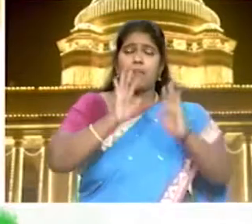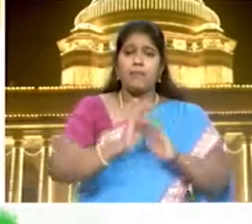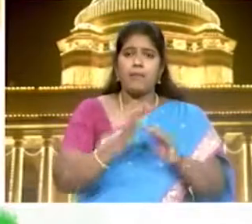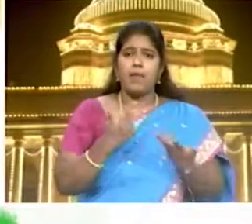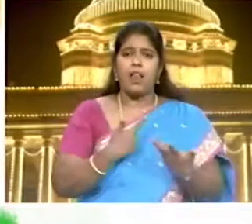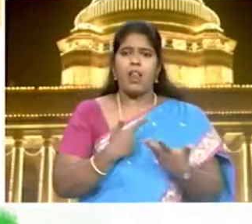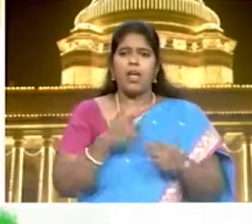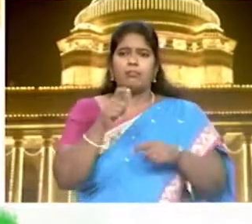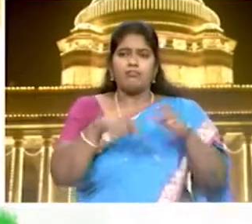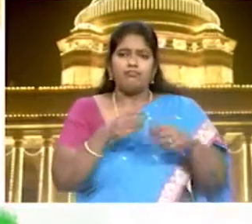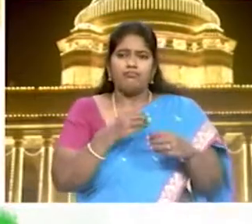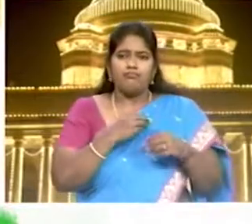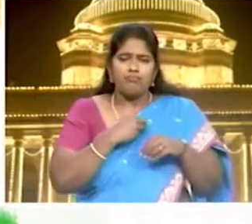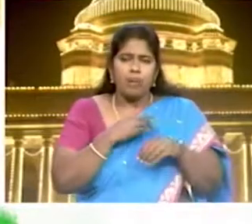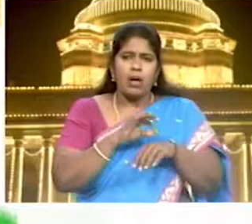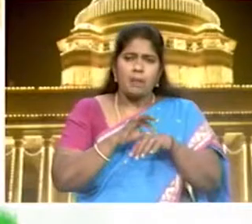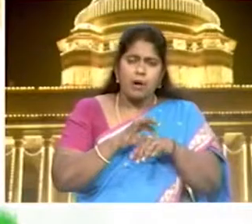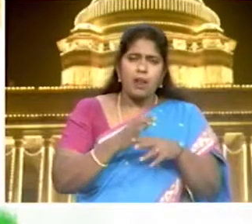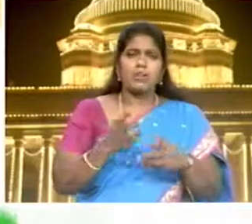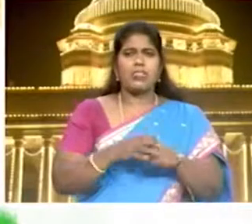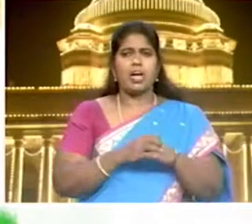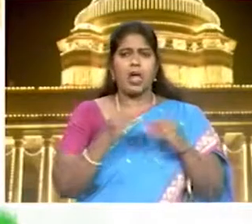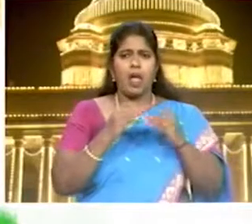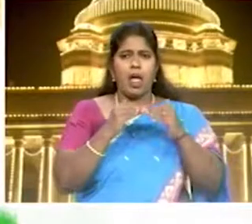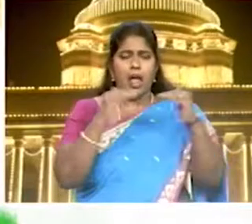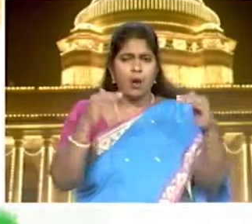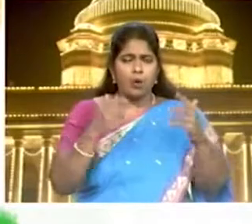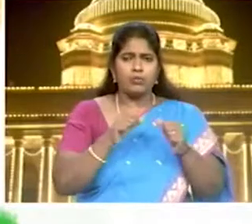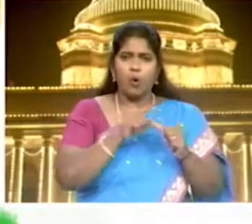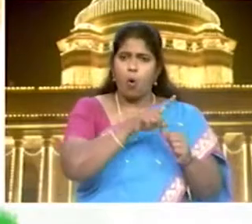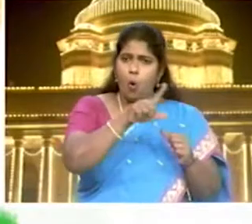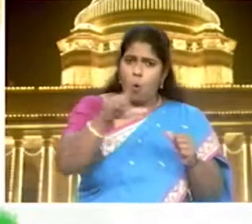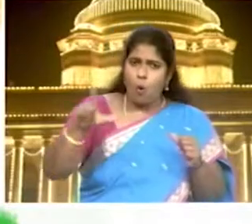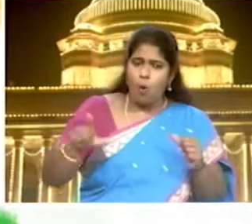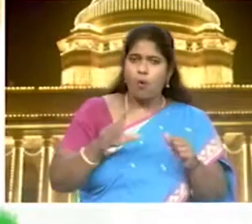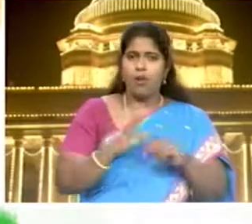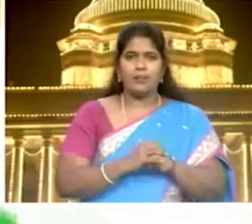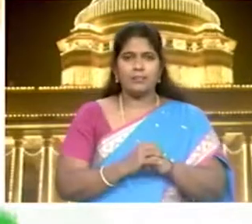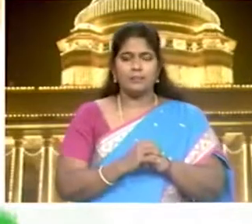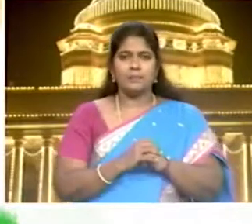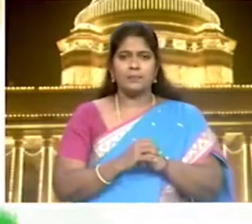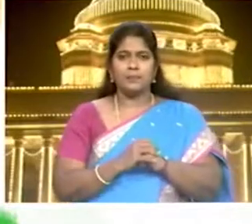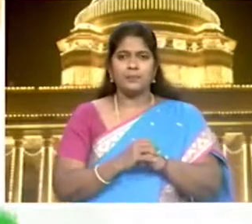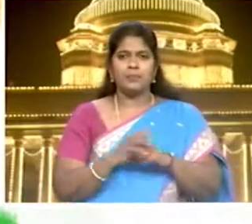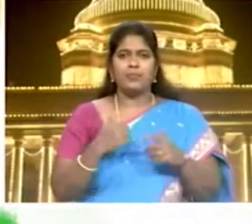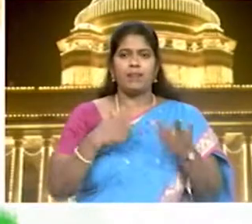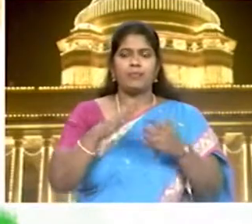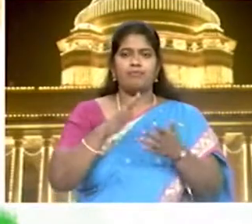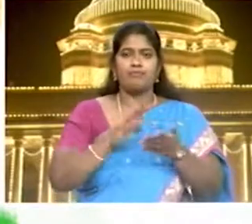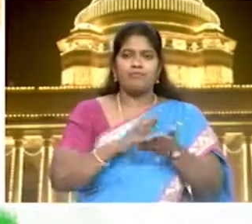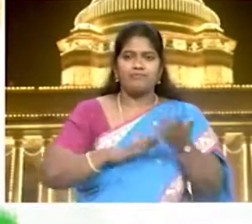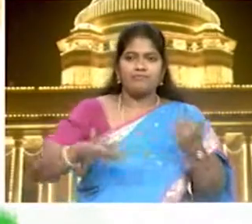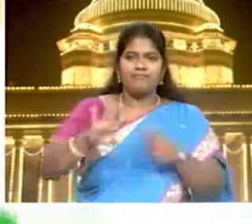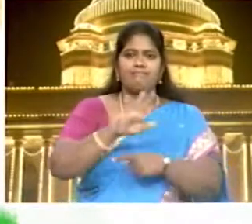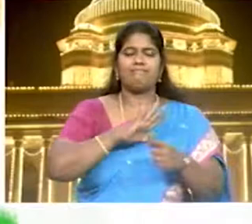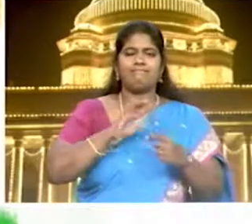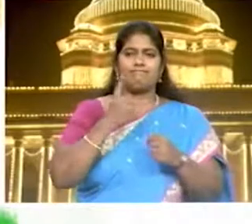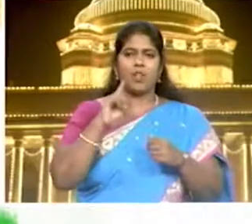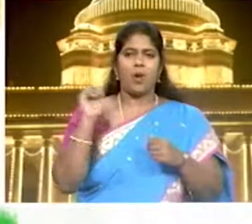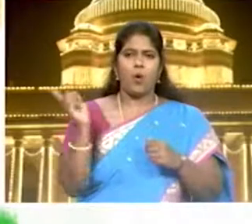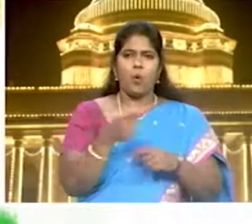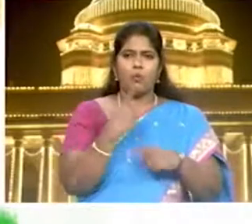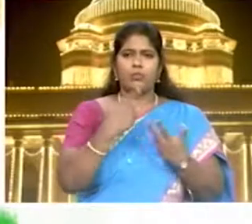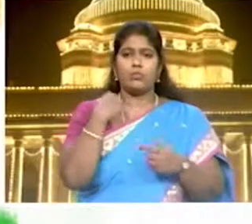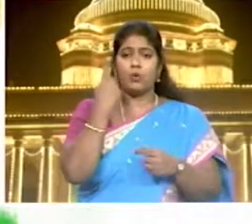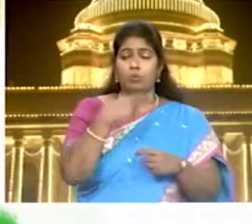humanity that was defined by equality of all, indeed oneness of all. The great freedom struggle